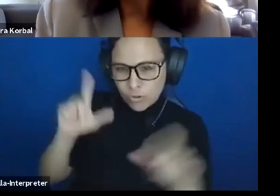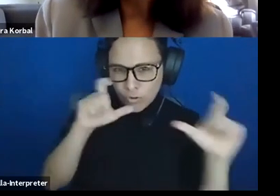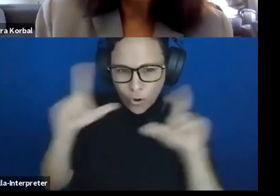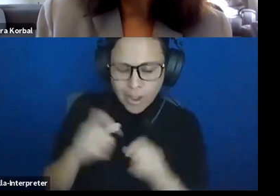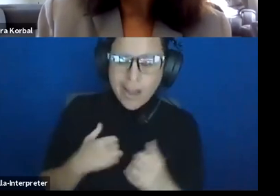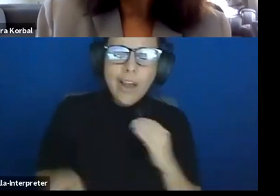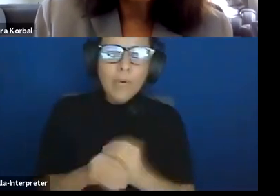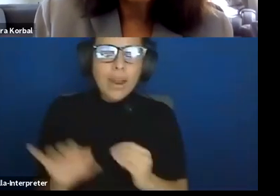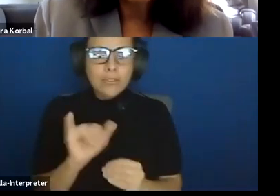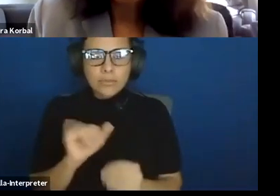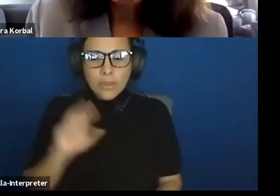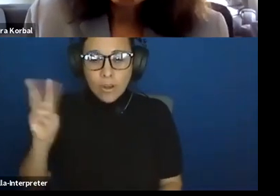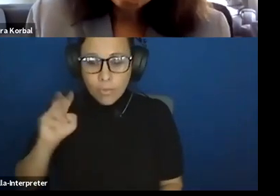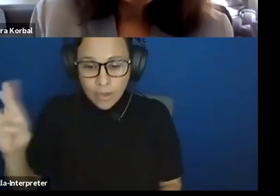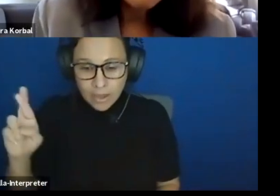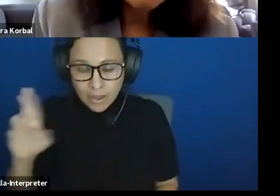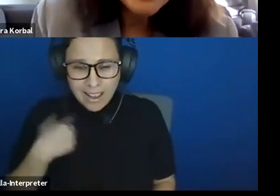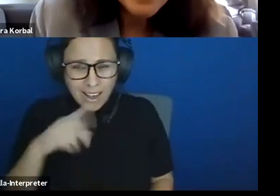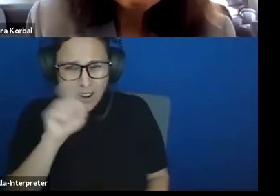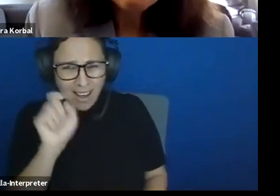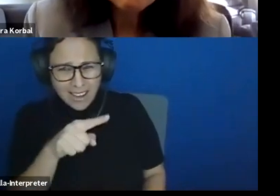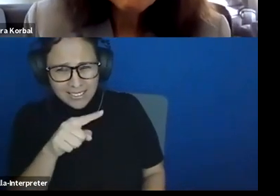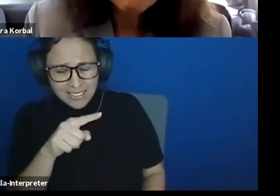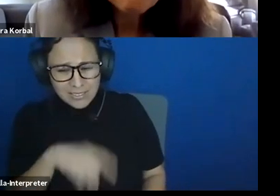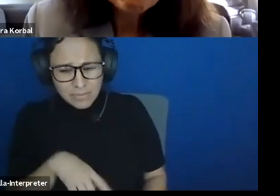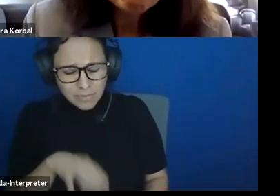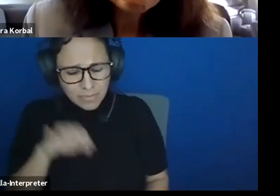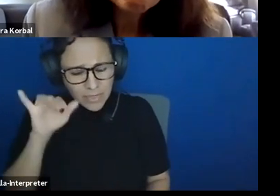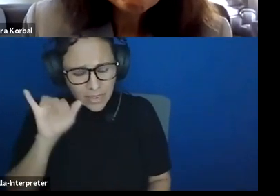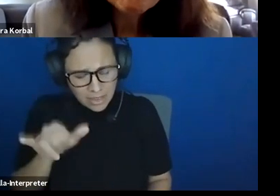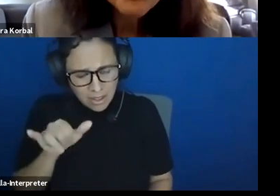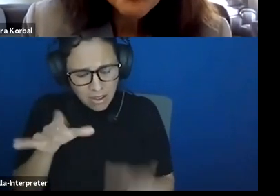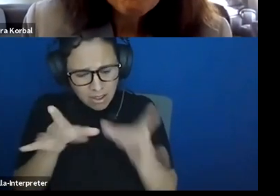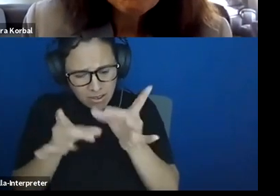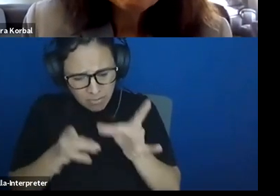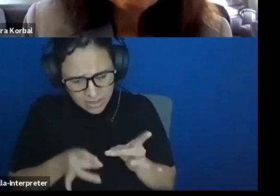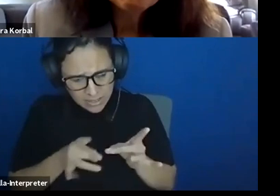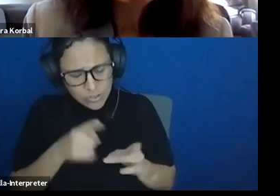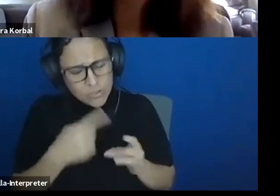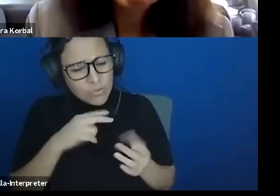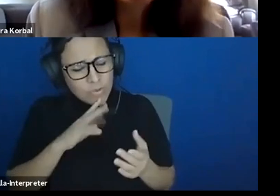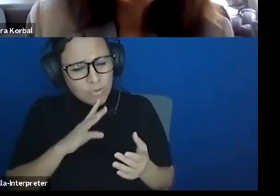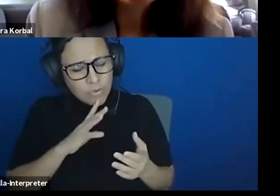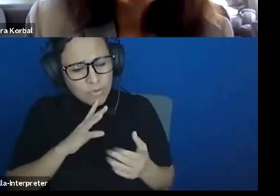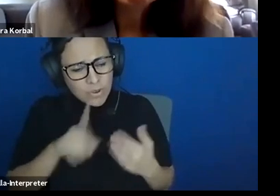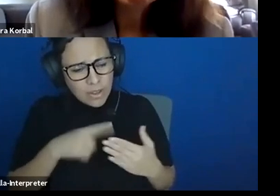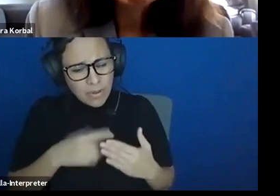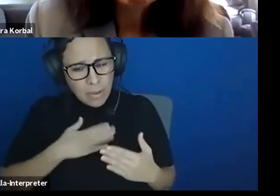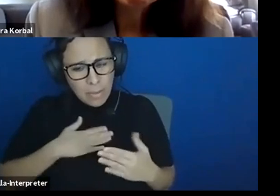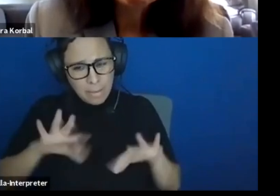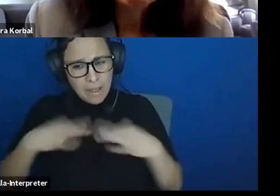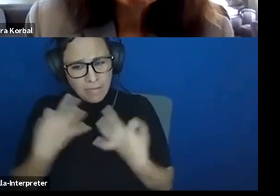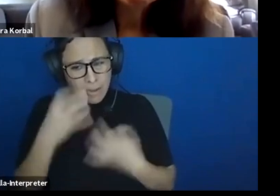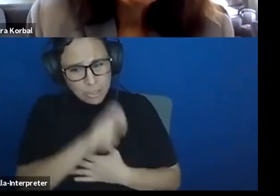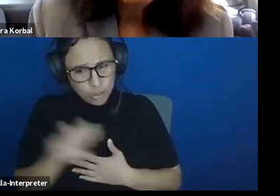another thing too about your photography. Can I ask a question, Barbara? Are those the binders? Are you referring to the binders of my family